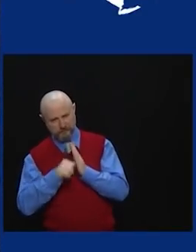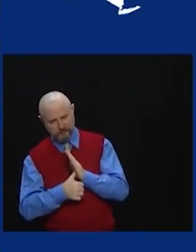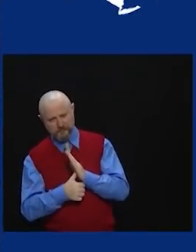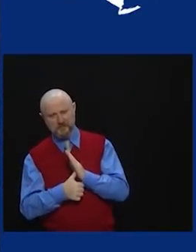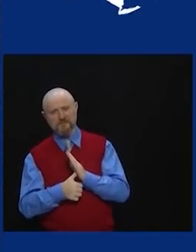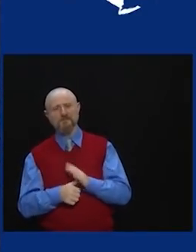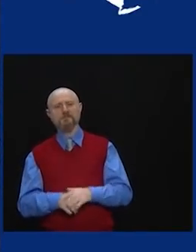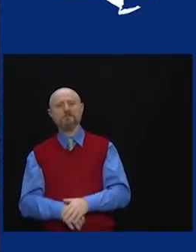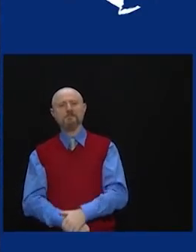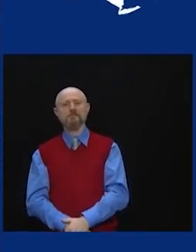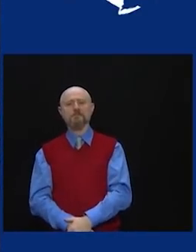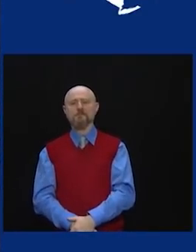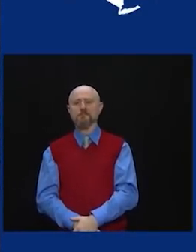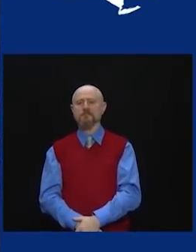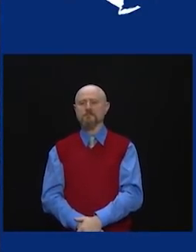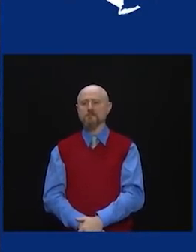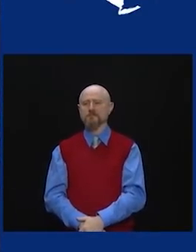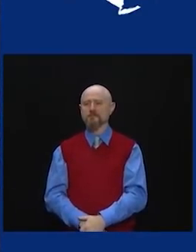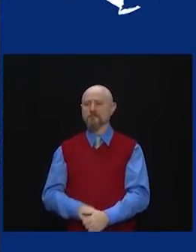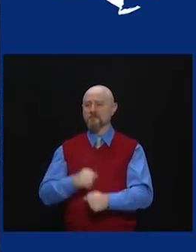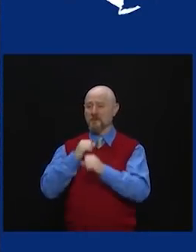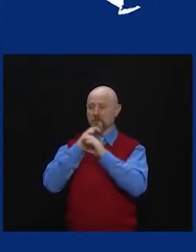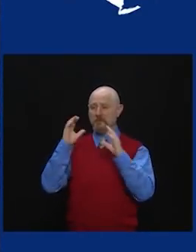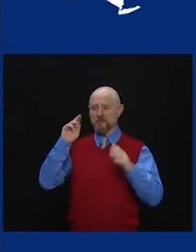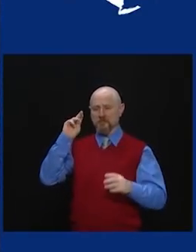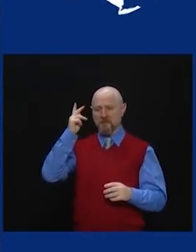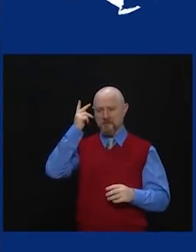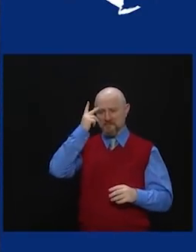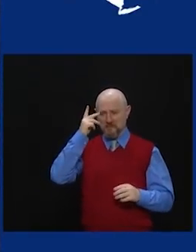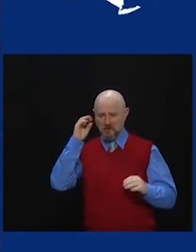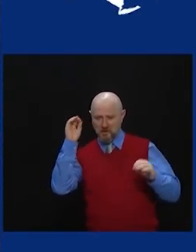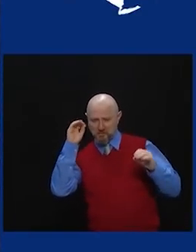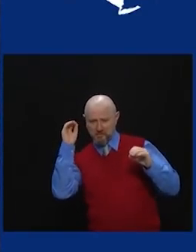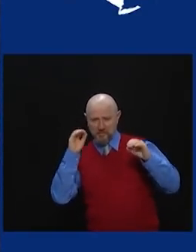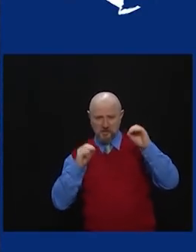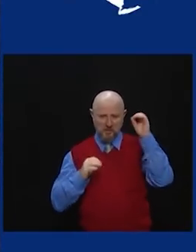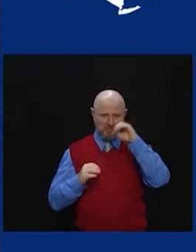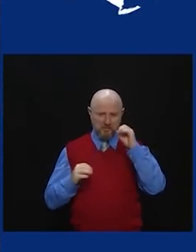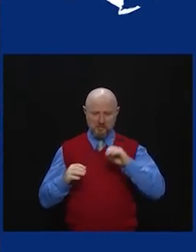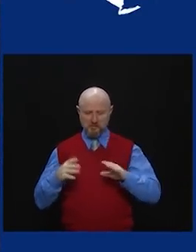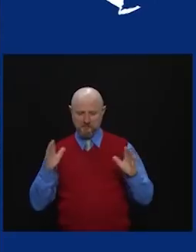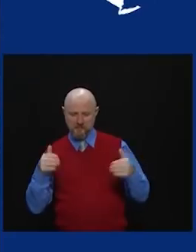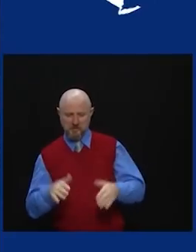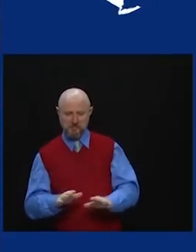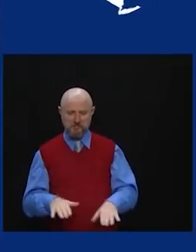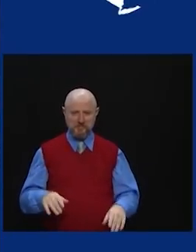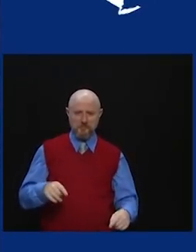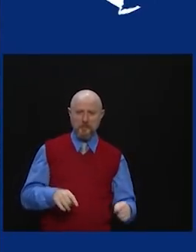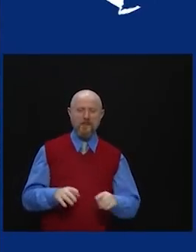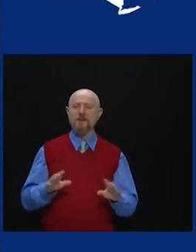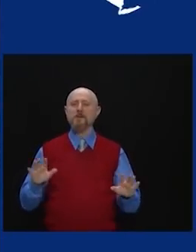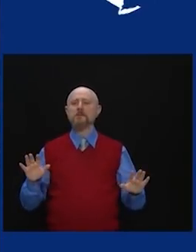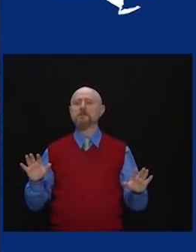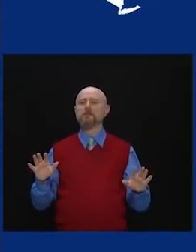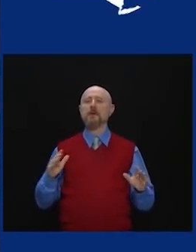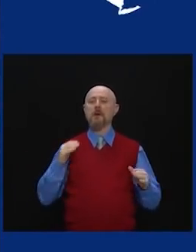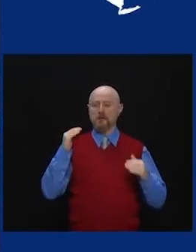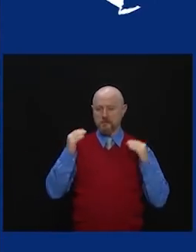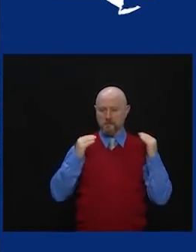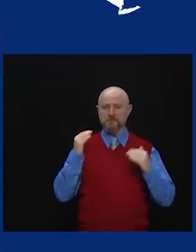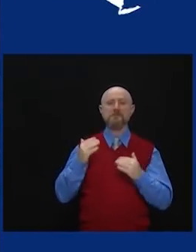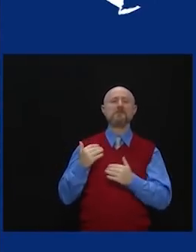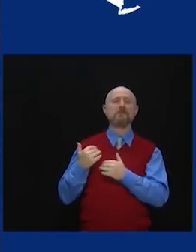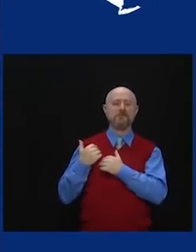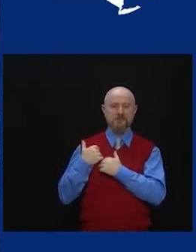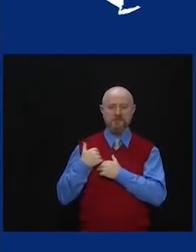children. I think all of us as a society recognize an adult responsibility to protect children. Everybody feels